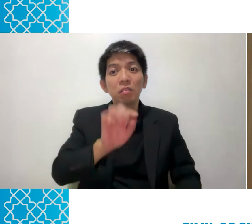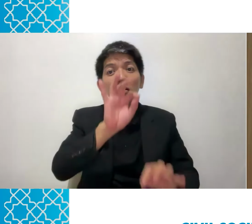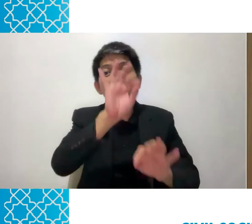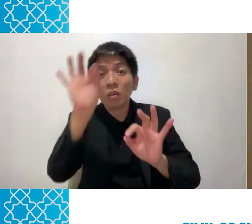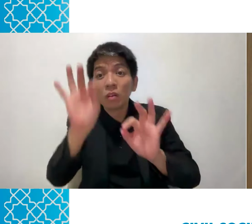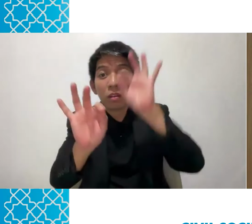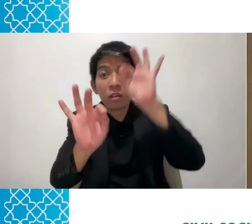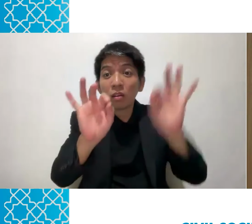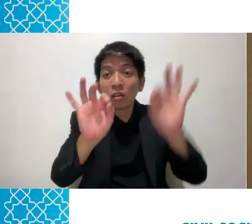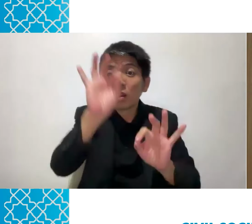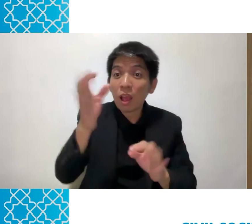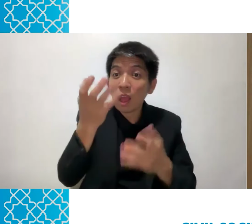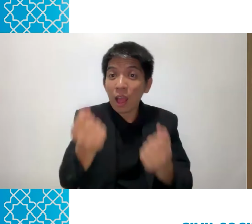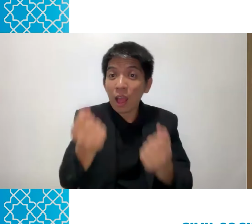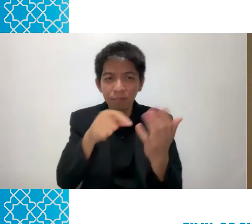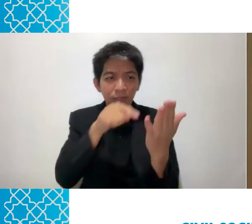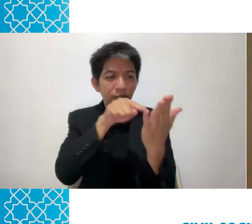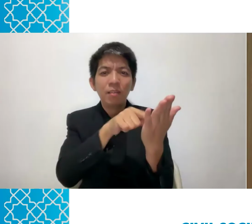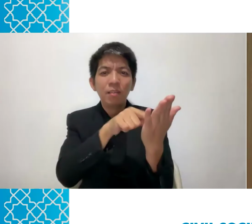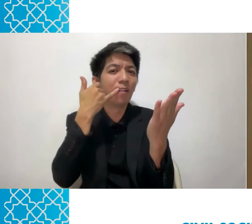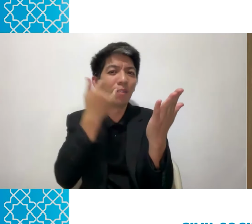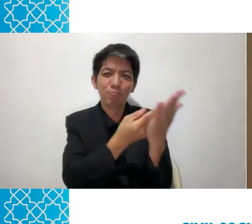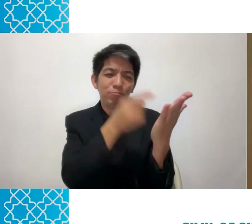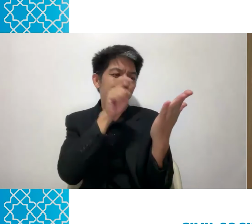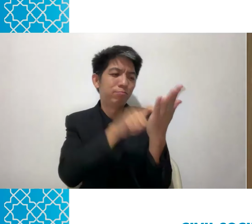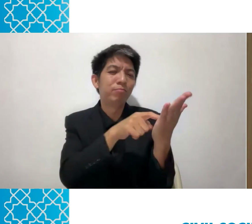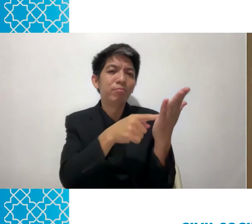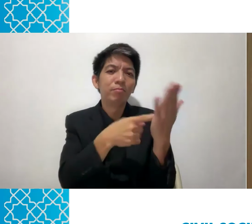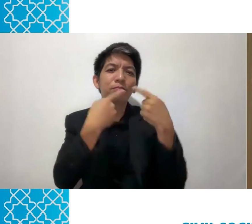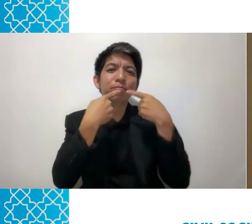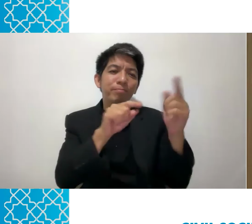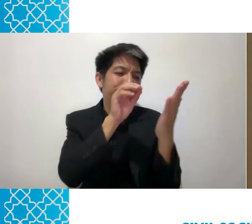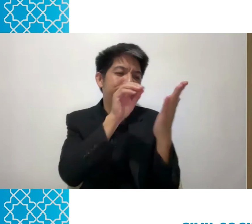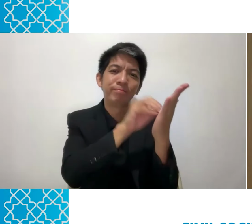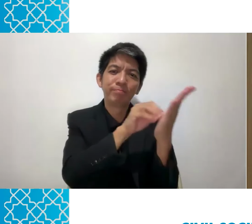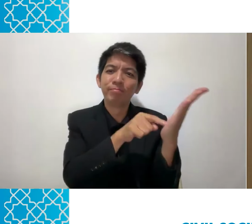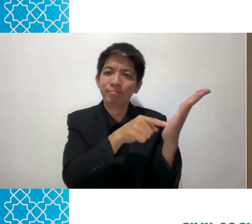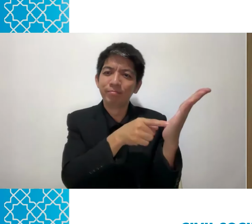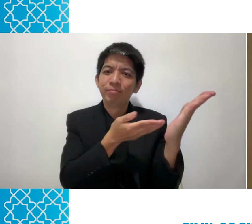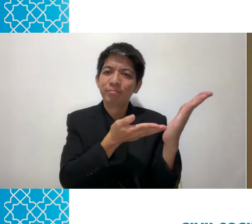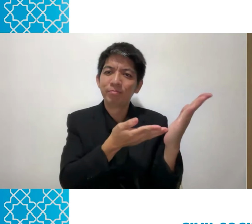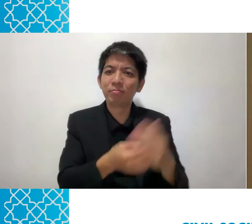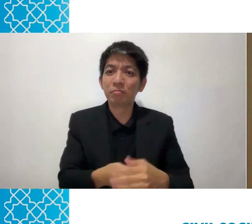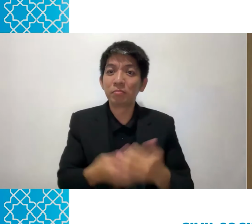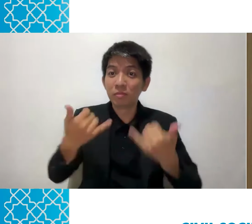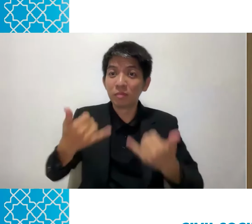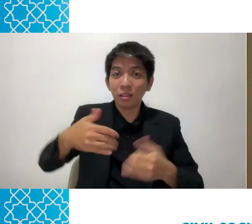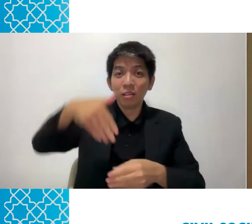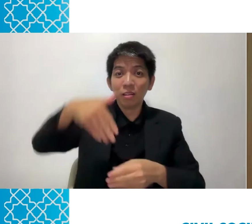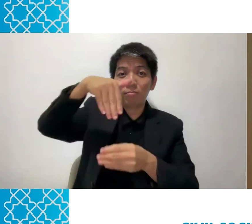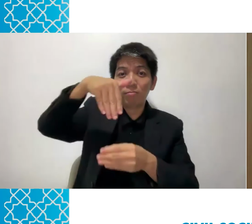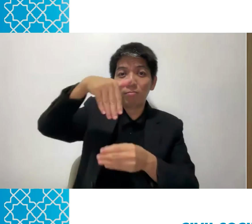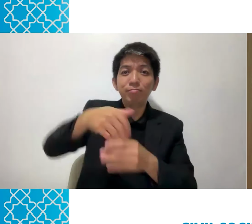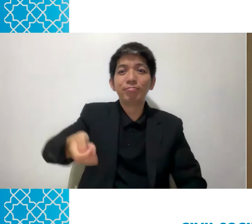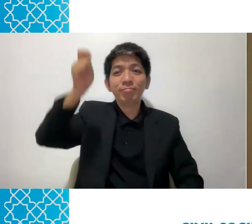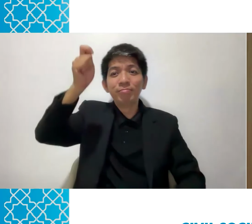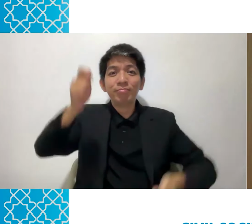questions. So grab your voting signs. I want to see the red, the green, the yellow. I want to hear from your